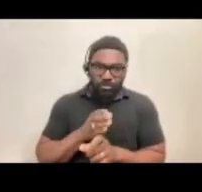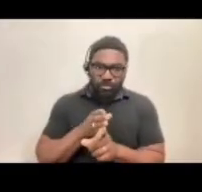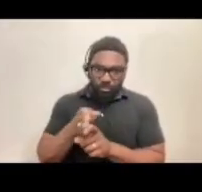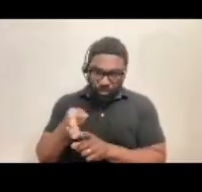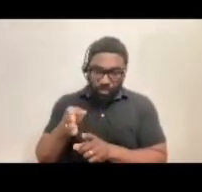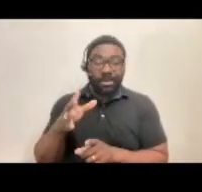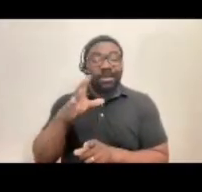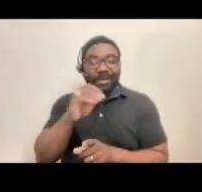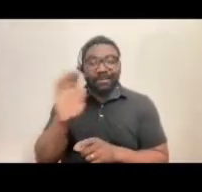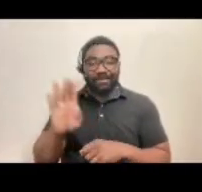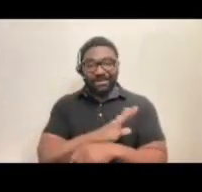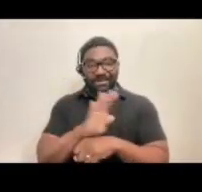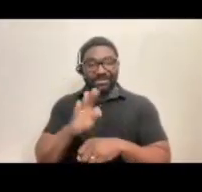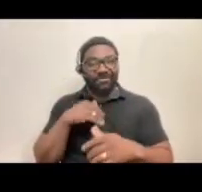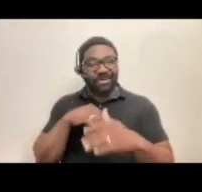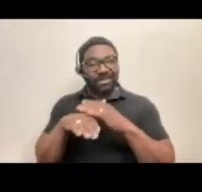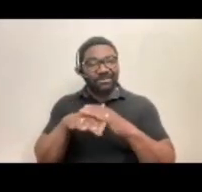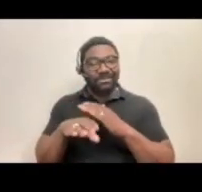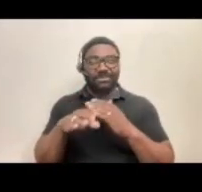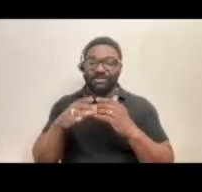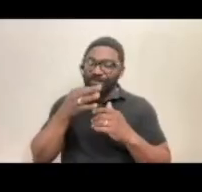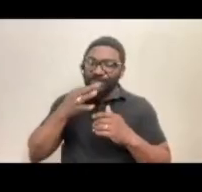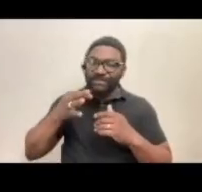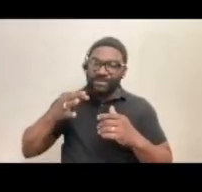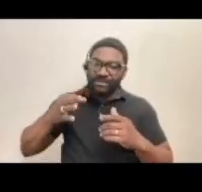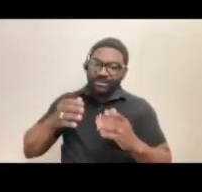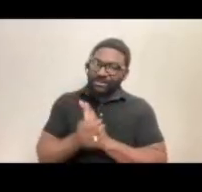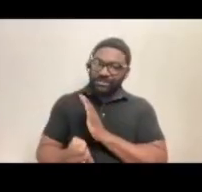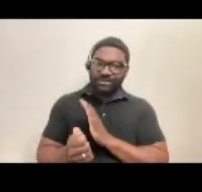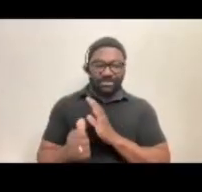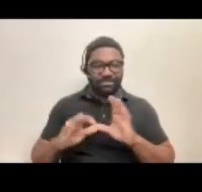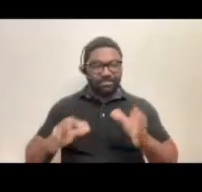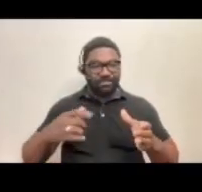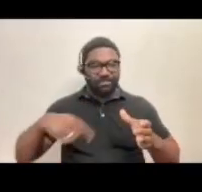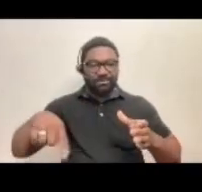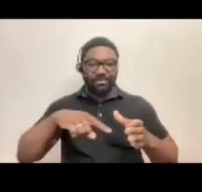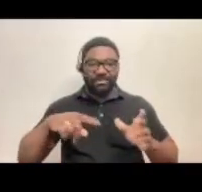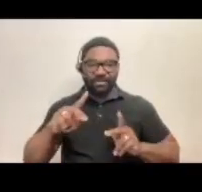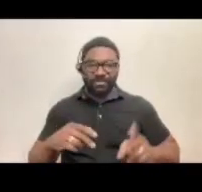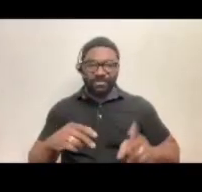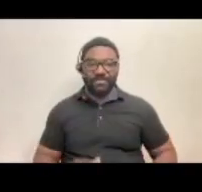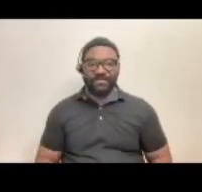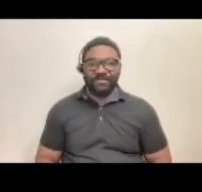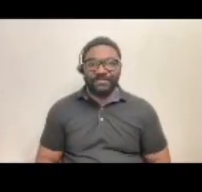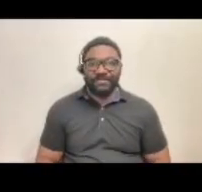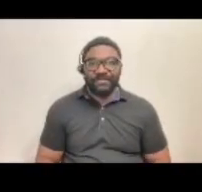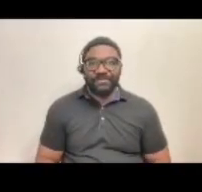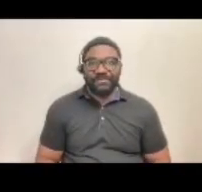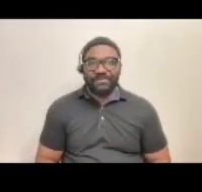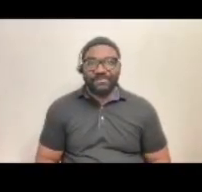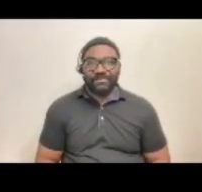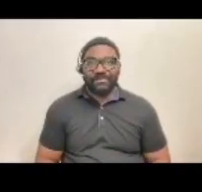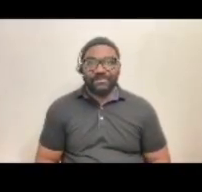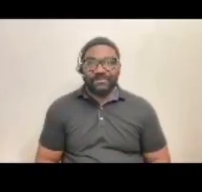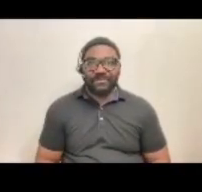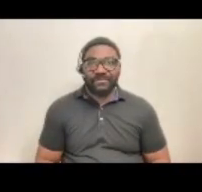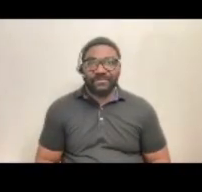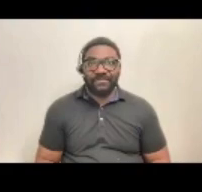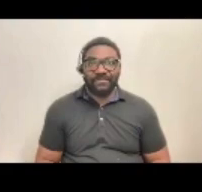that businesses have access to a highly skilled talent pool. Next slide.